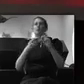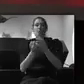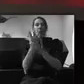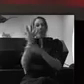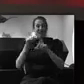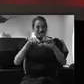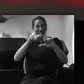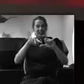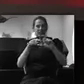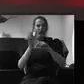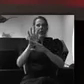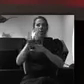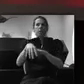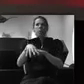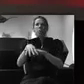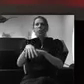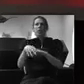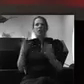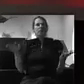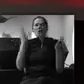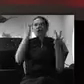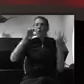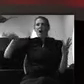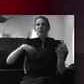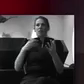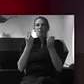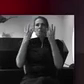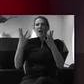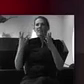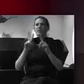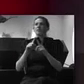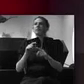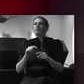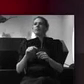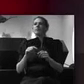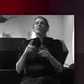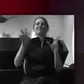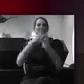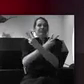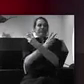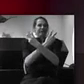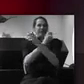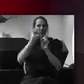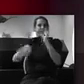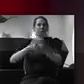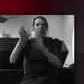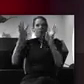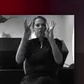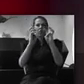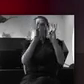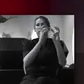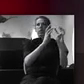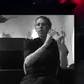the widespread use of pesticides and chemical fertilizers. And even if we should eat a lot of fruits